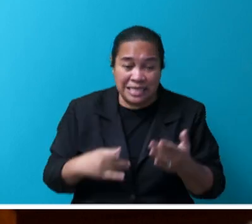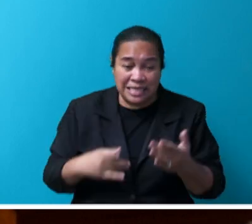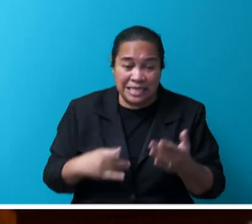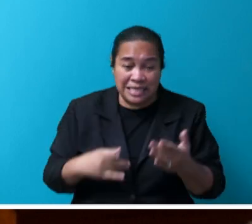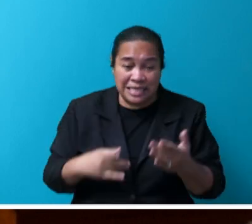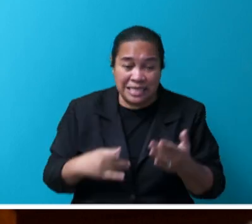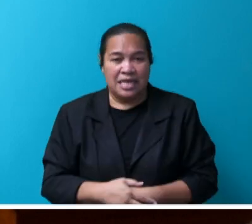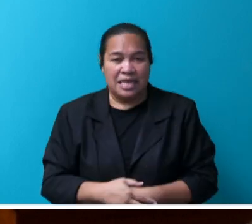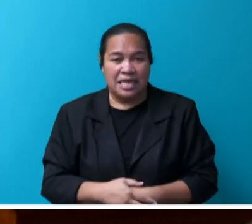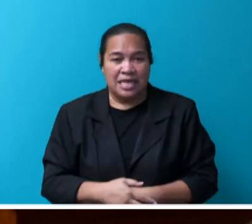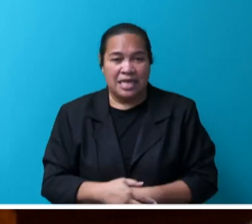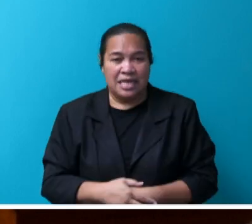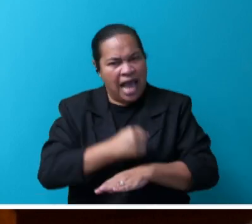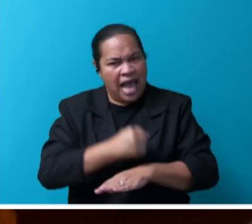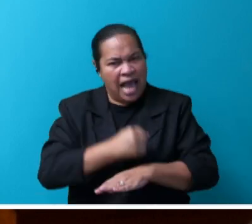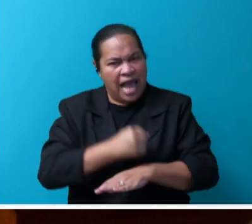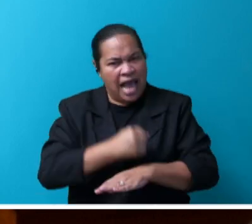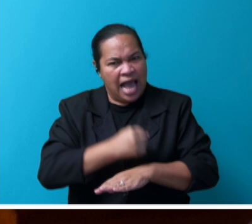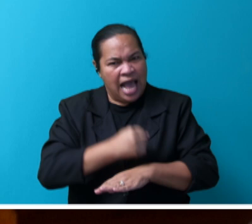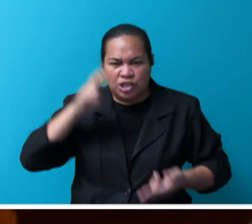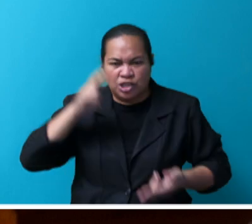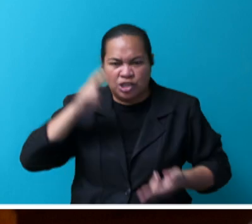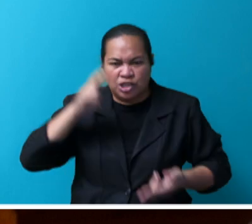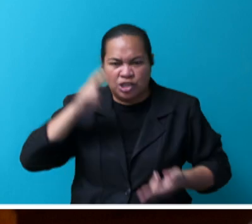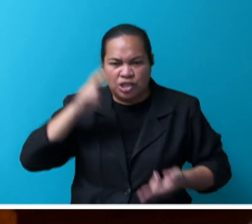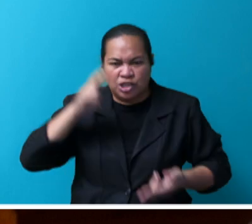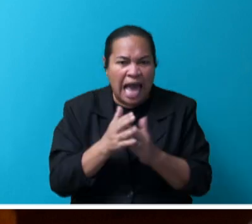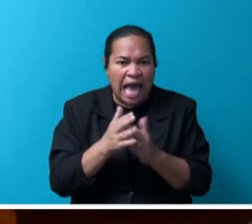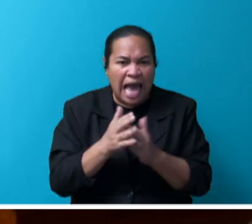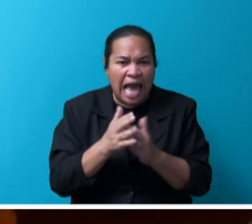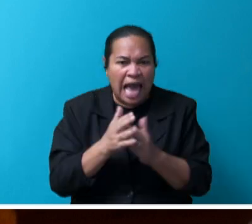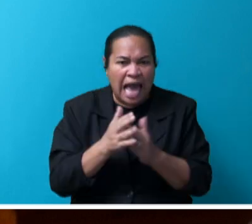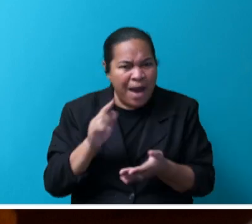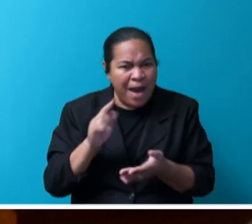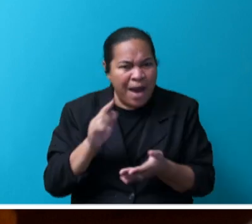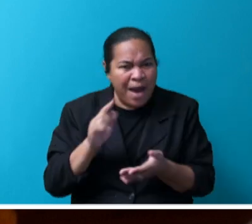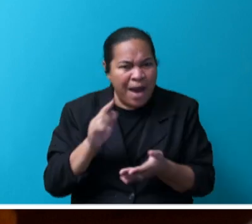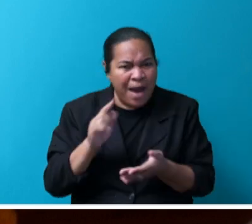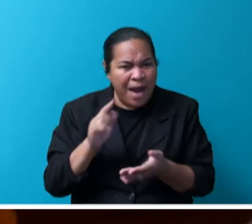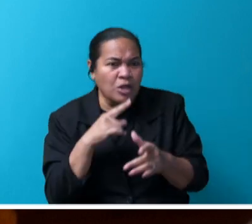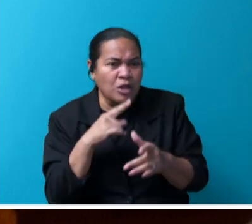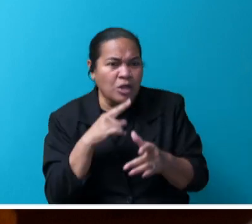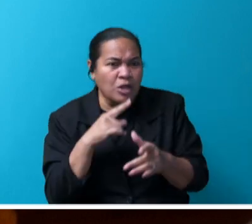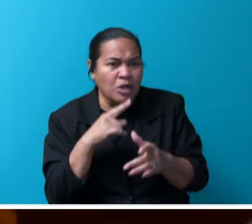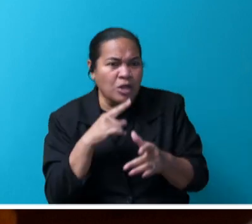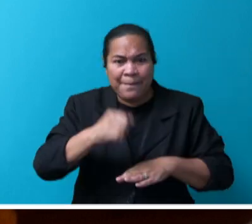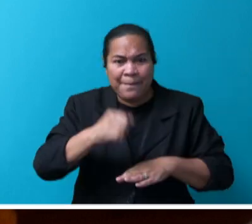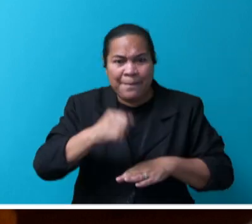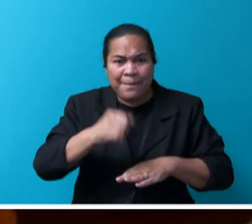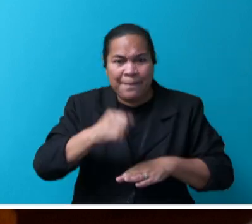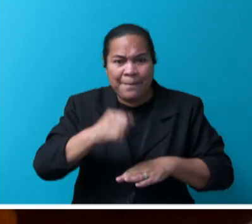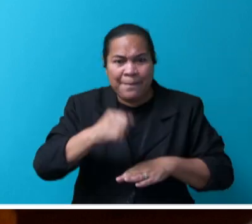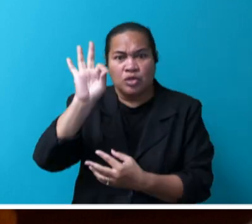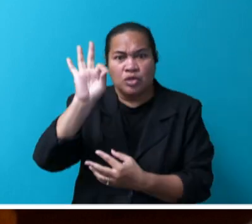delivered in the budget. The other statements he made, Honorable Speaker, the rhetoric does